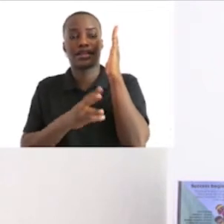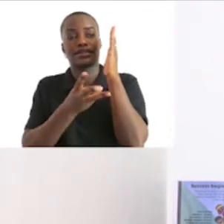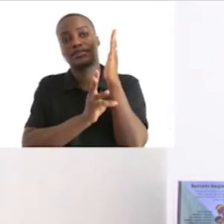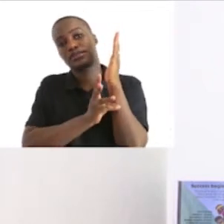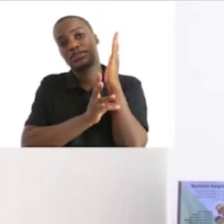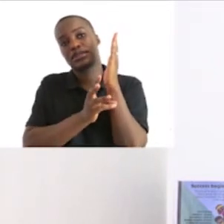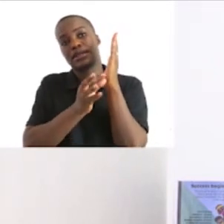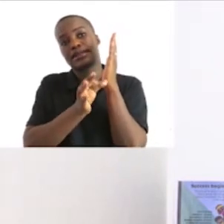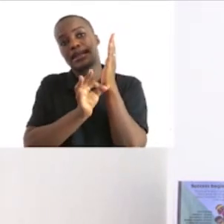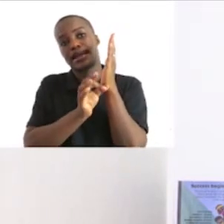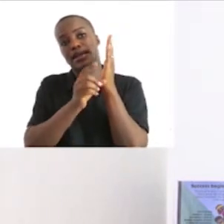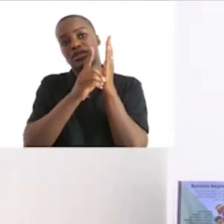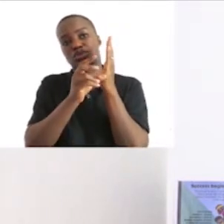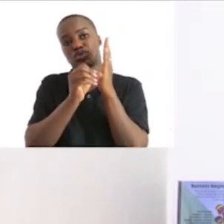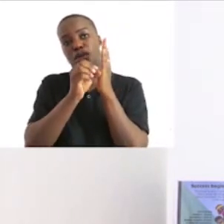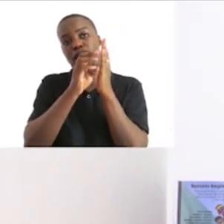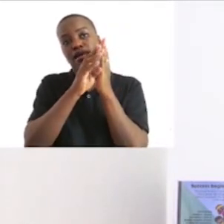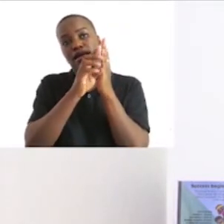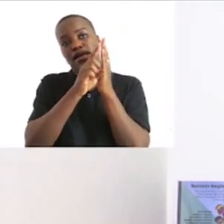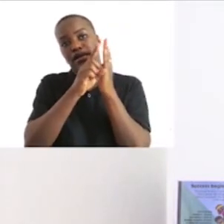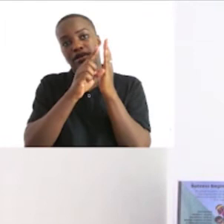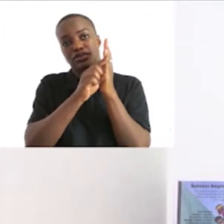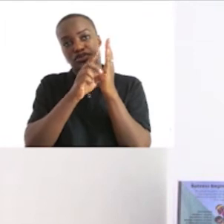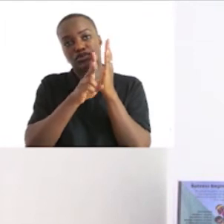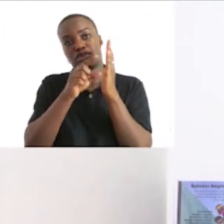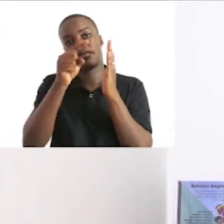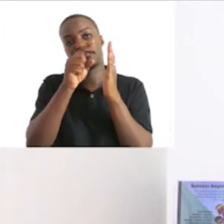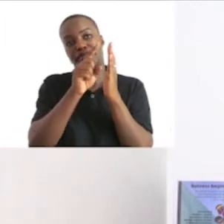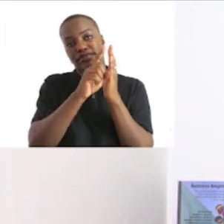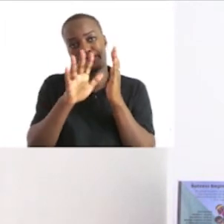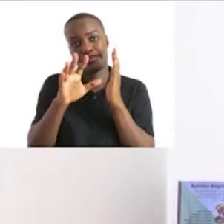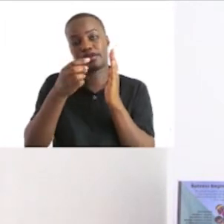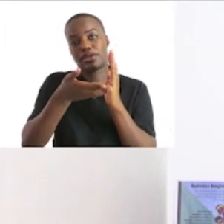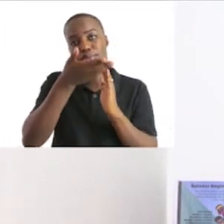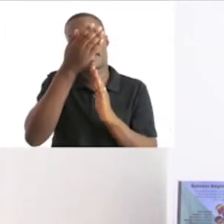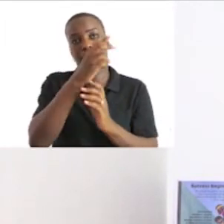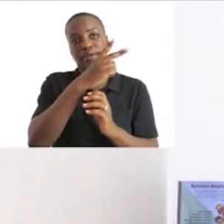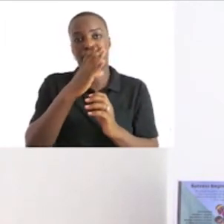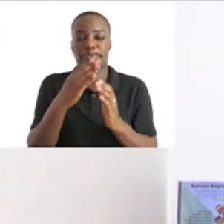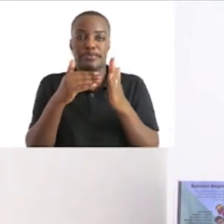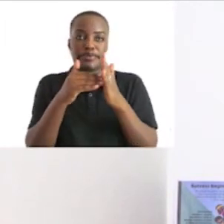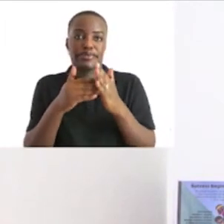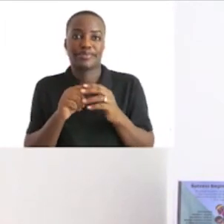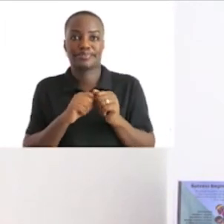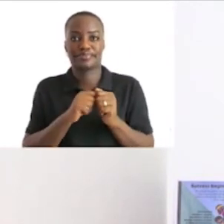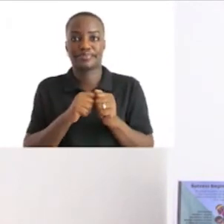6, my 9, my 12, going up to only 24 for